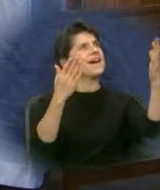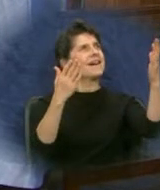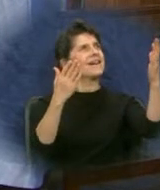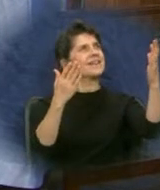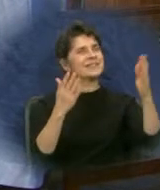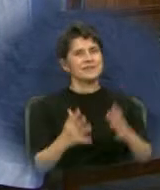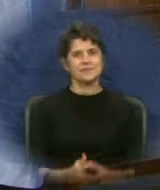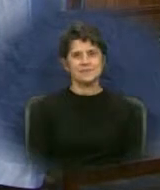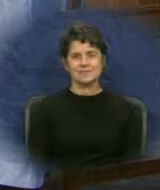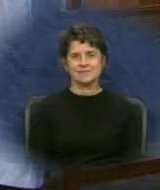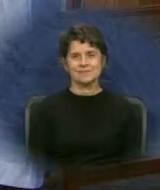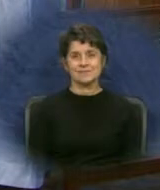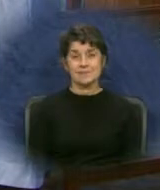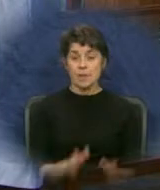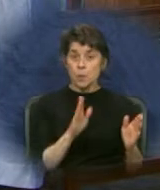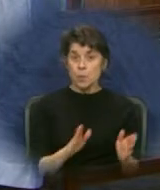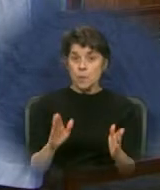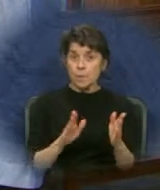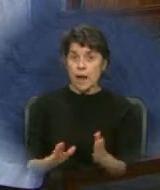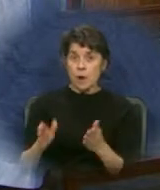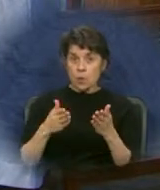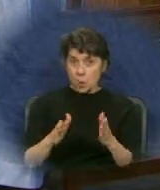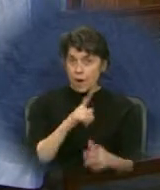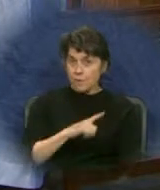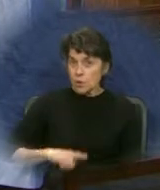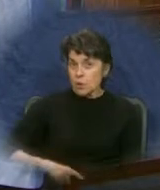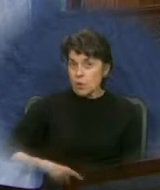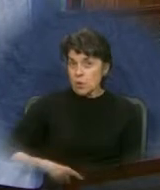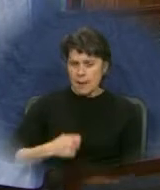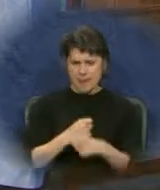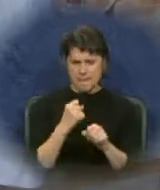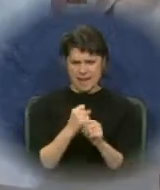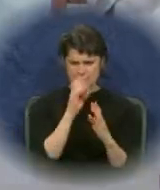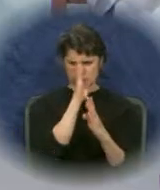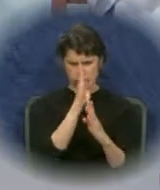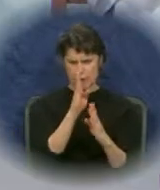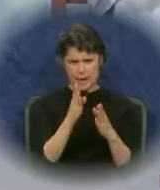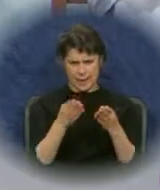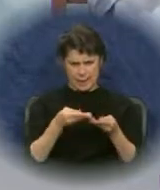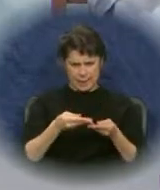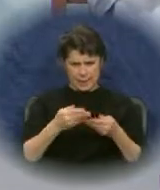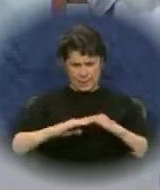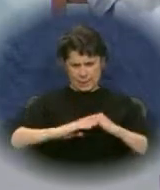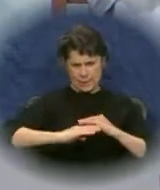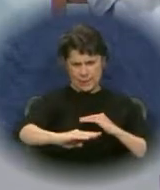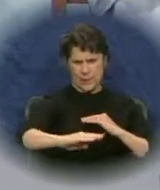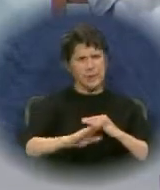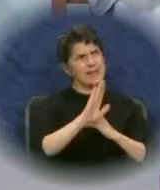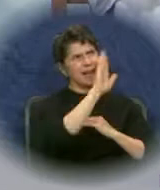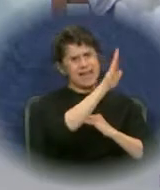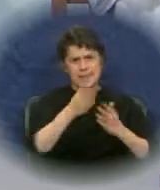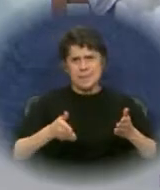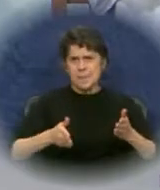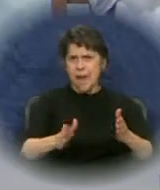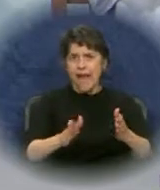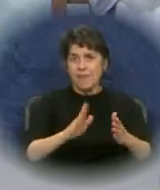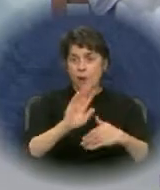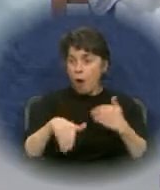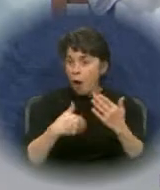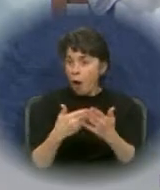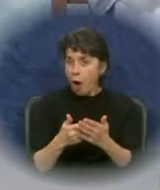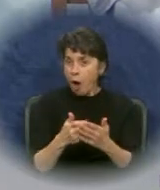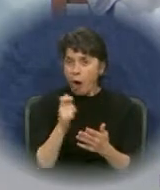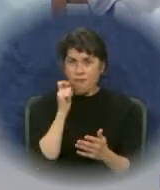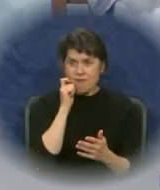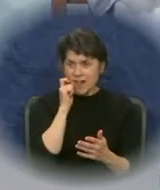hallelujah. Prepare the way of the Lord, make straight his paths. All flesh shall see the salvation